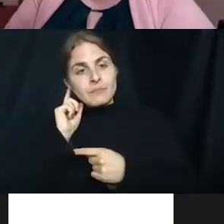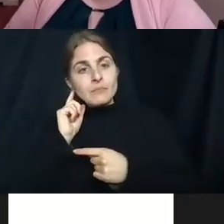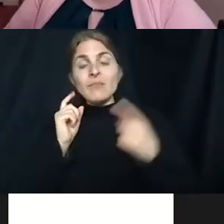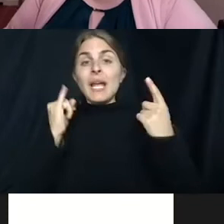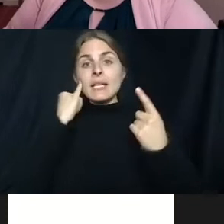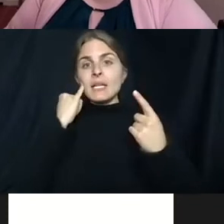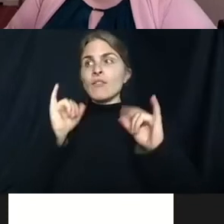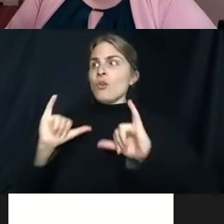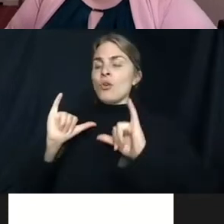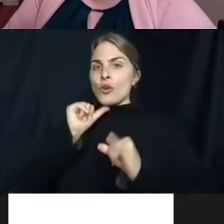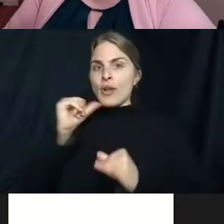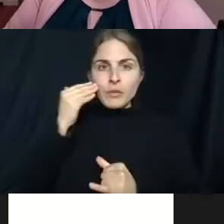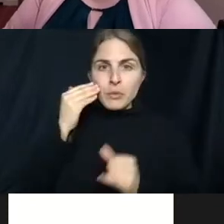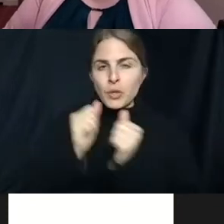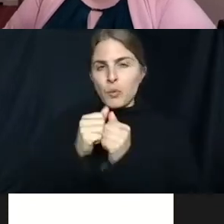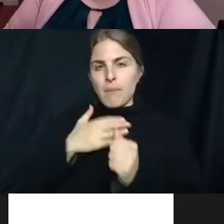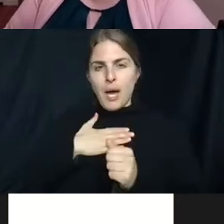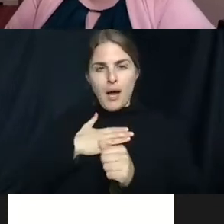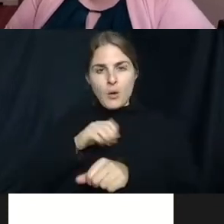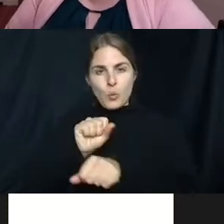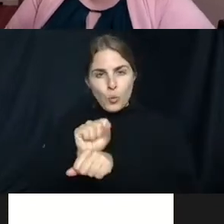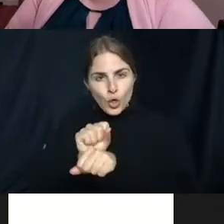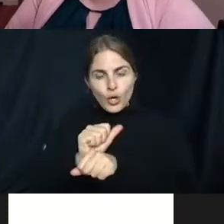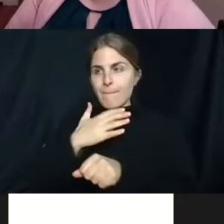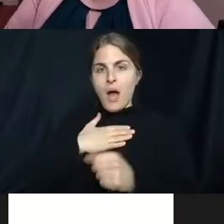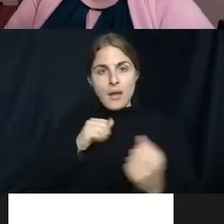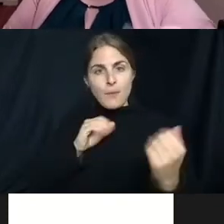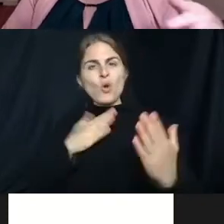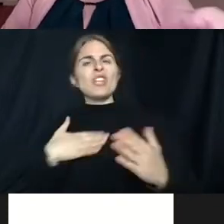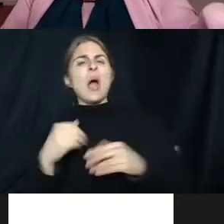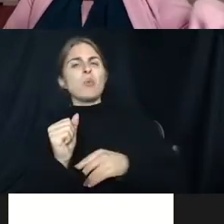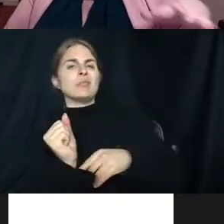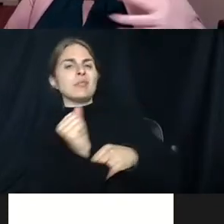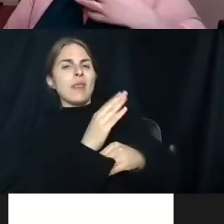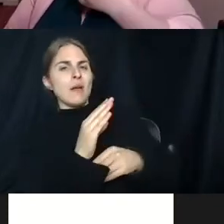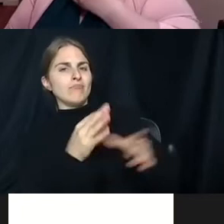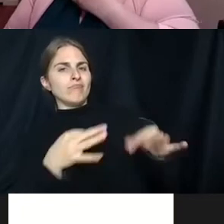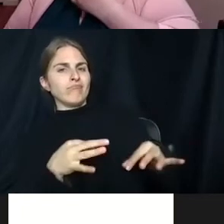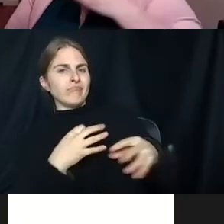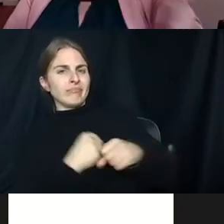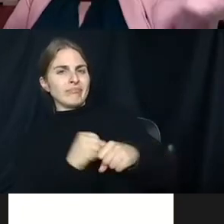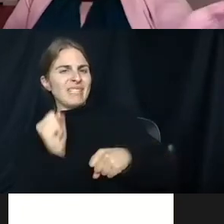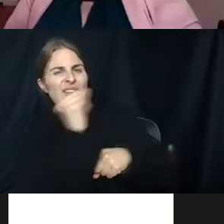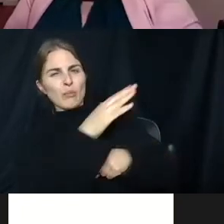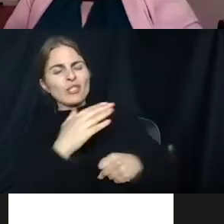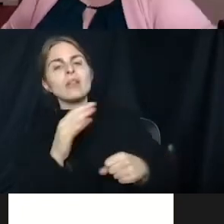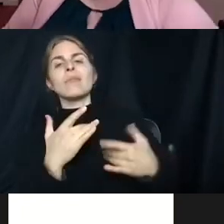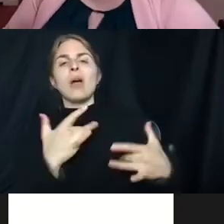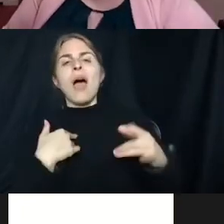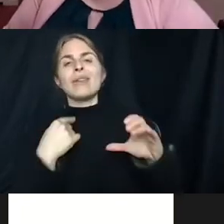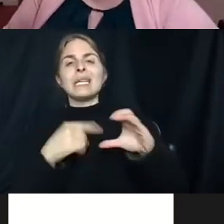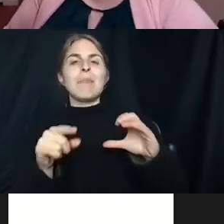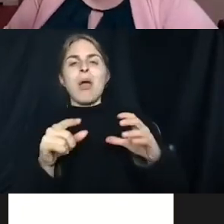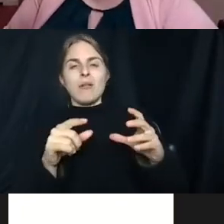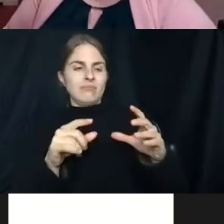really familiar with my work or my approach, I usually send them some information. I kind of have like an email template that I send them,